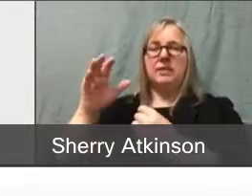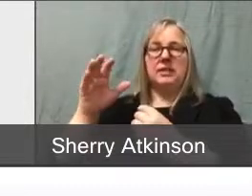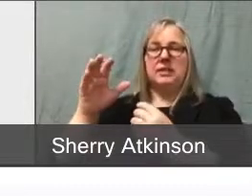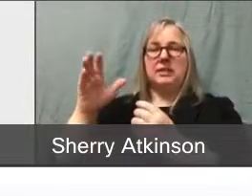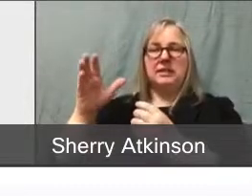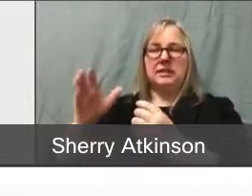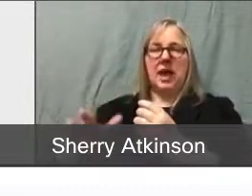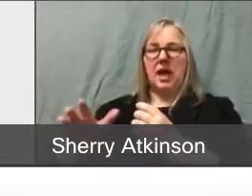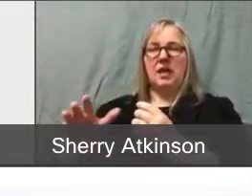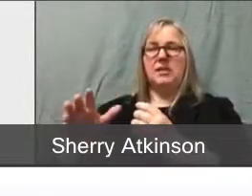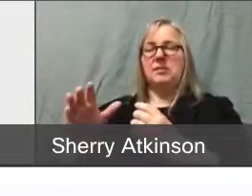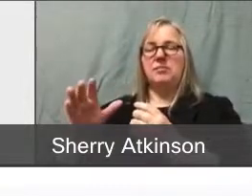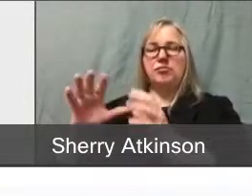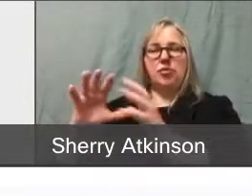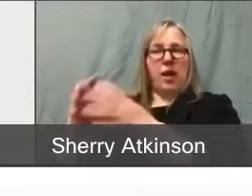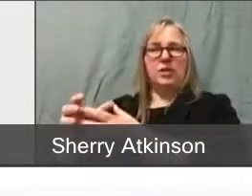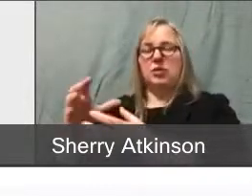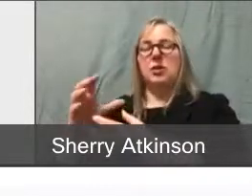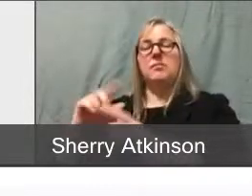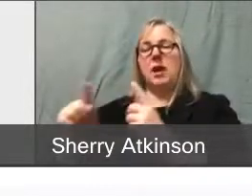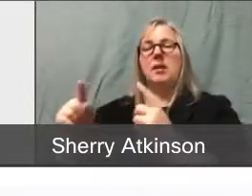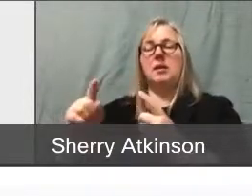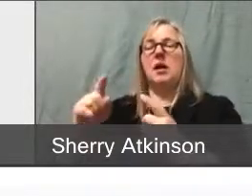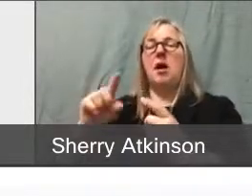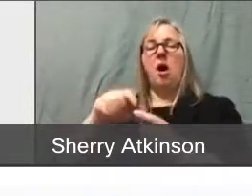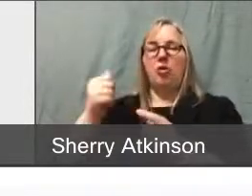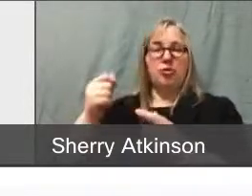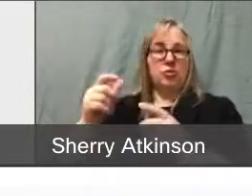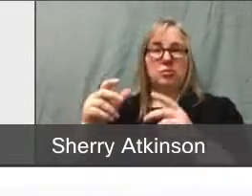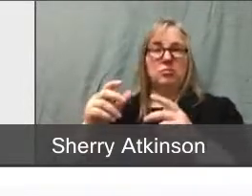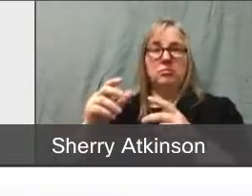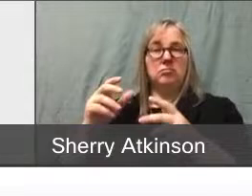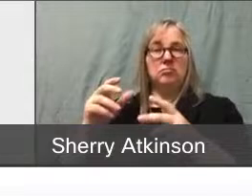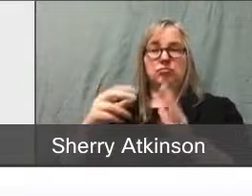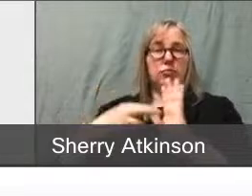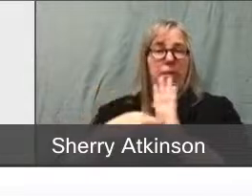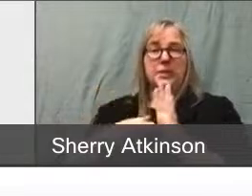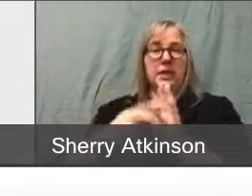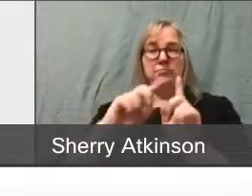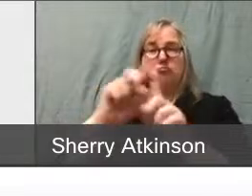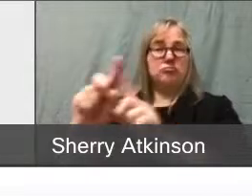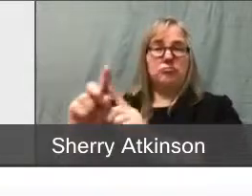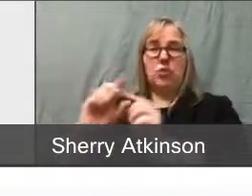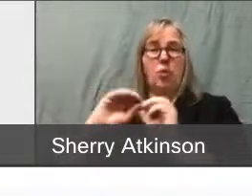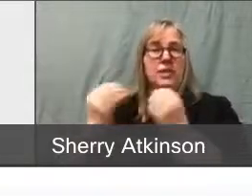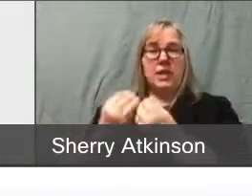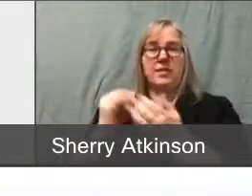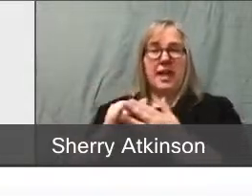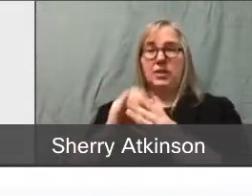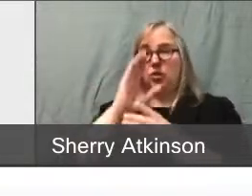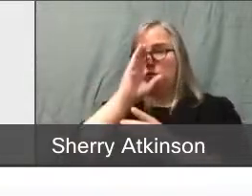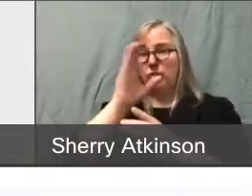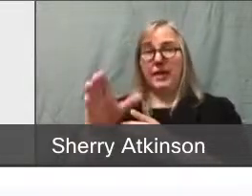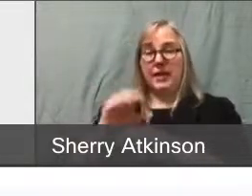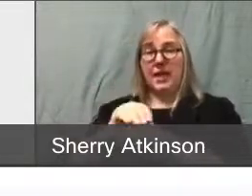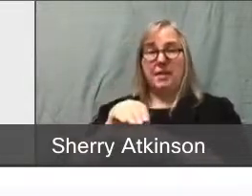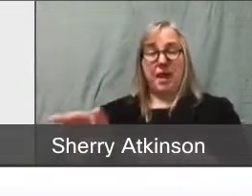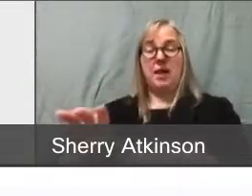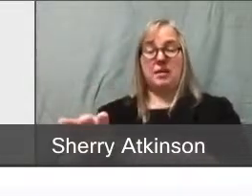But others are either representative or organizations that directly impacted by some of the recommendations. They